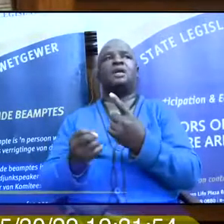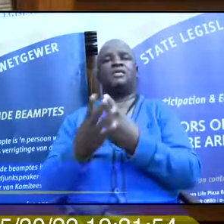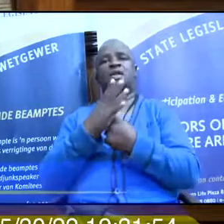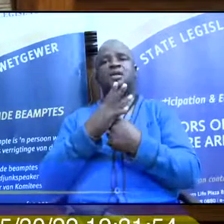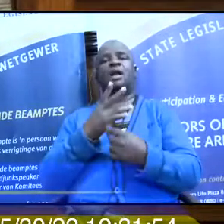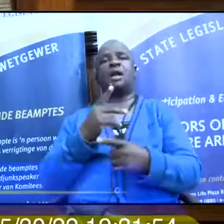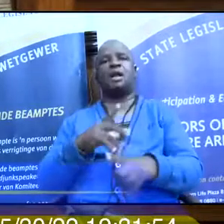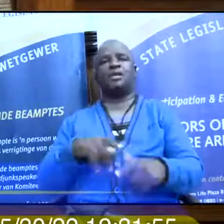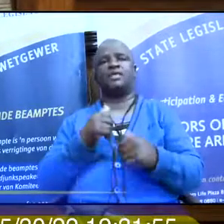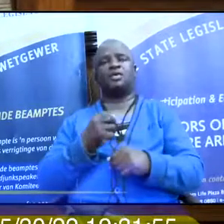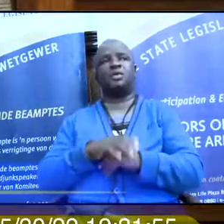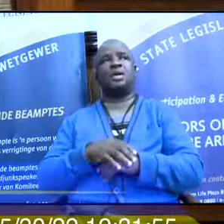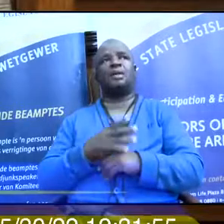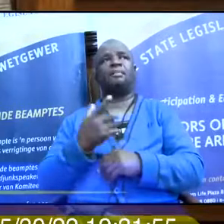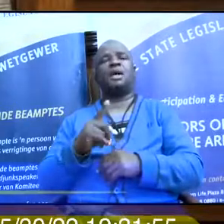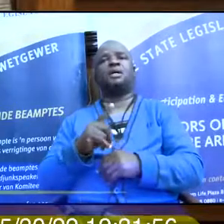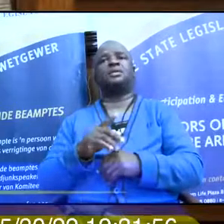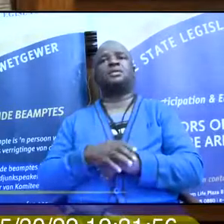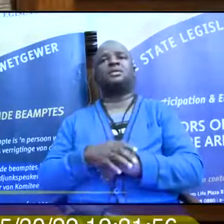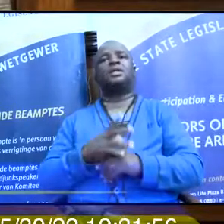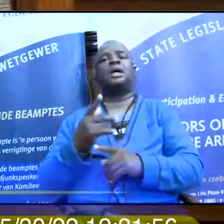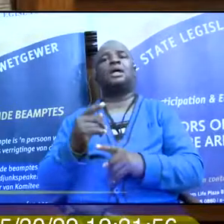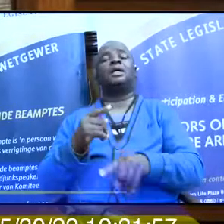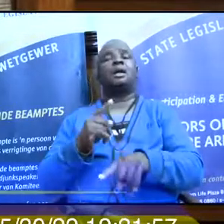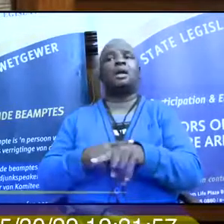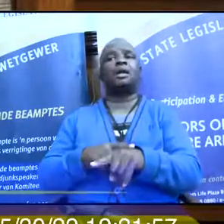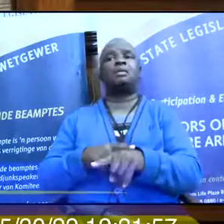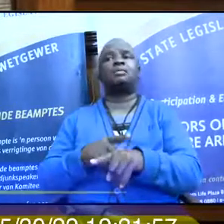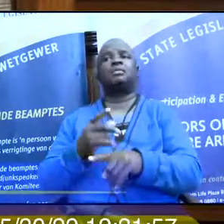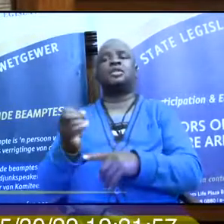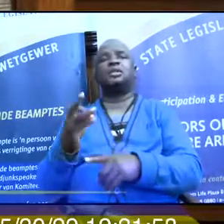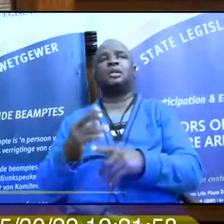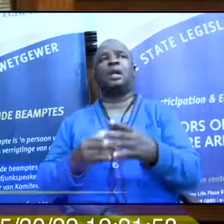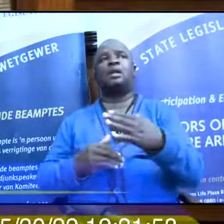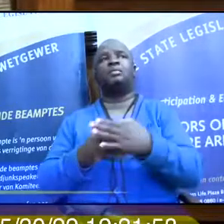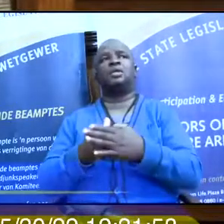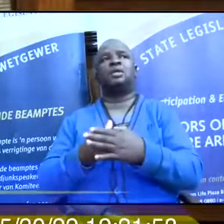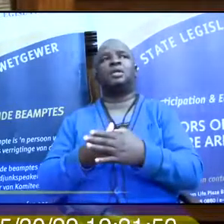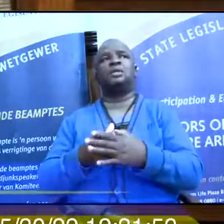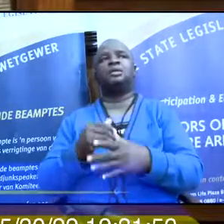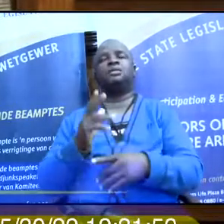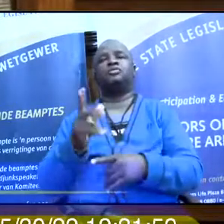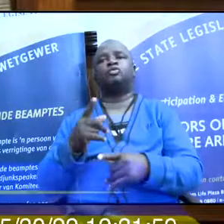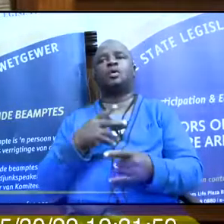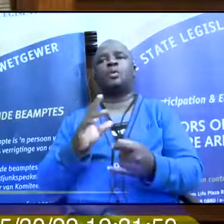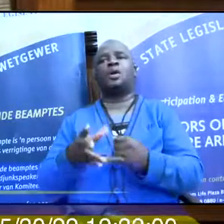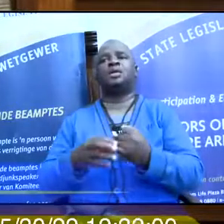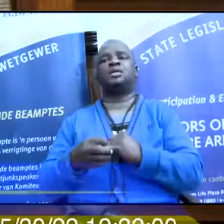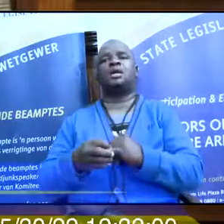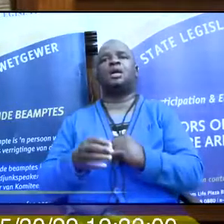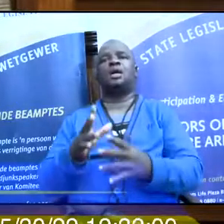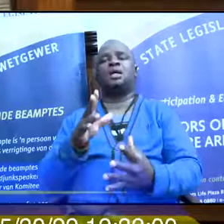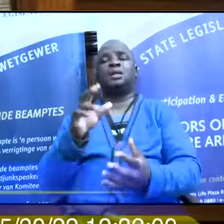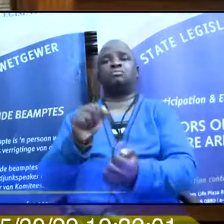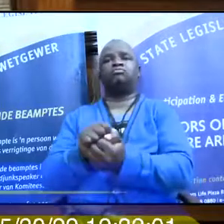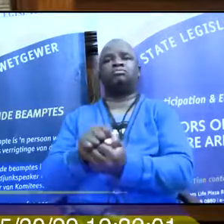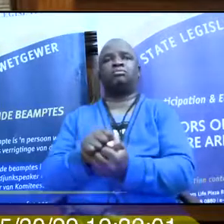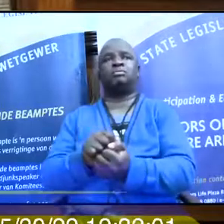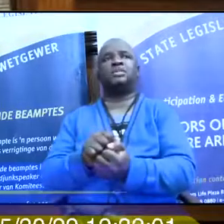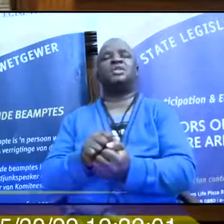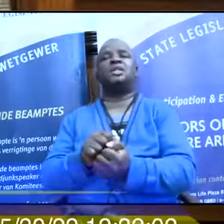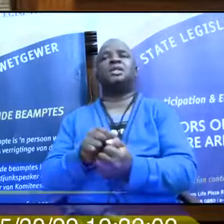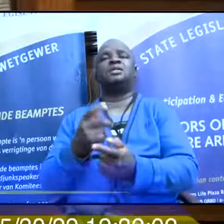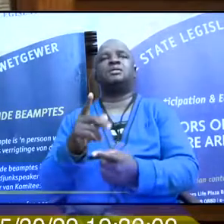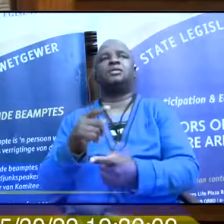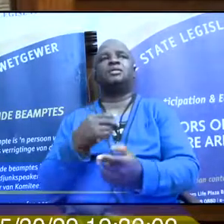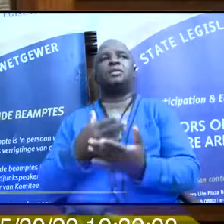today but because of the the time slots that were given we were going to shrink our participation our contribution